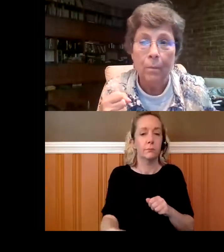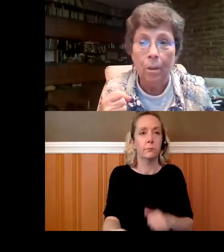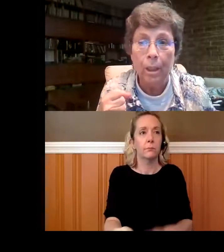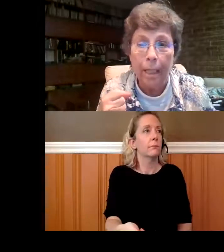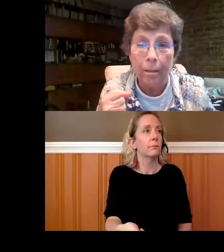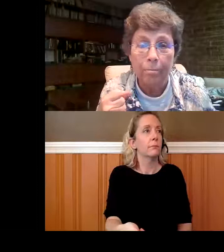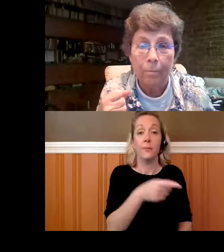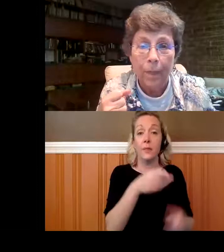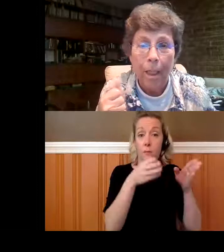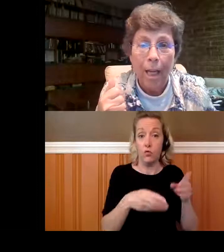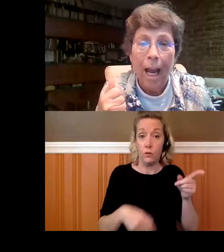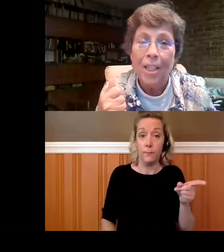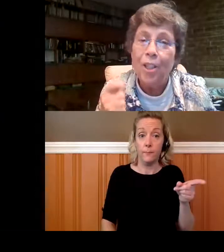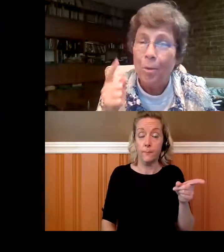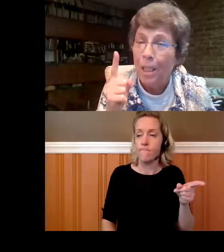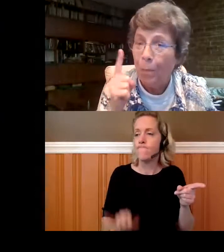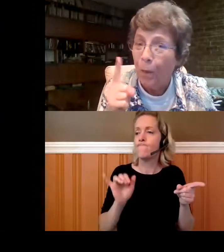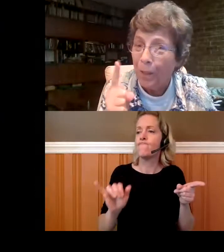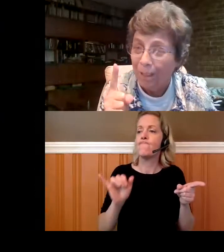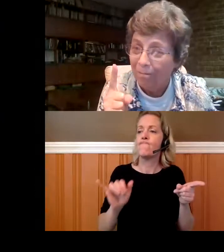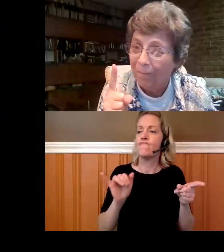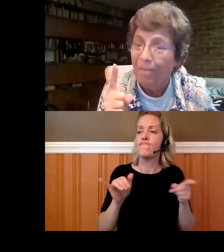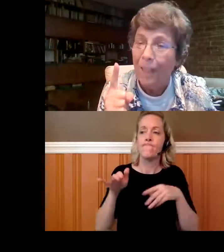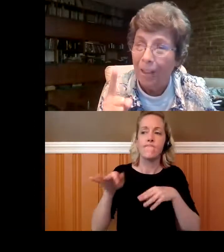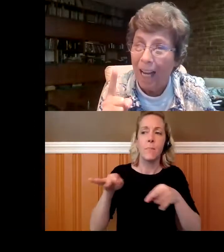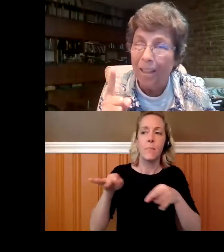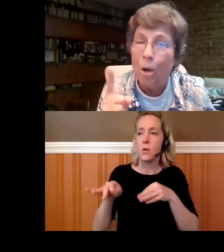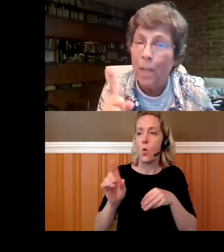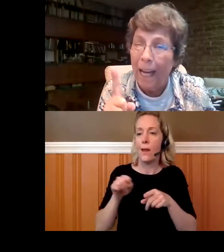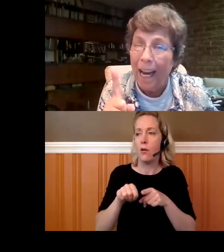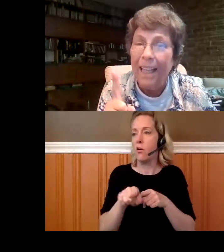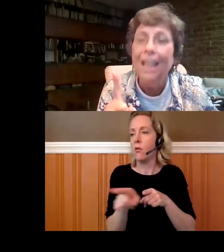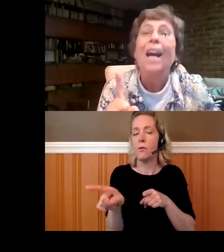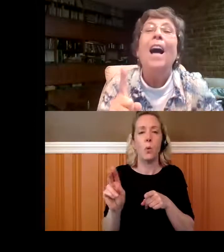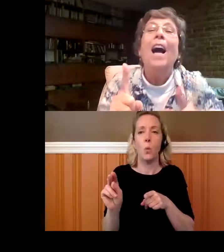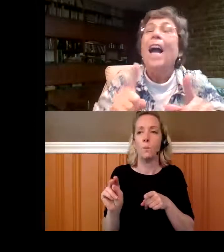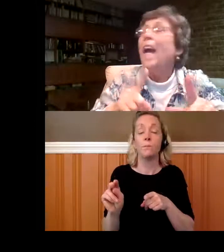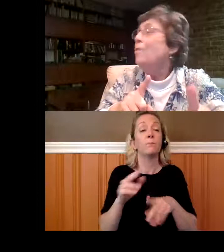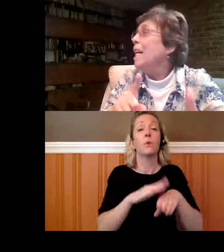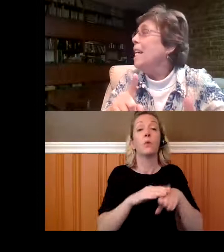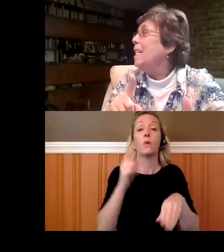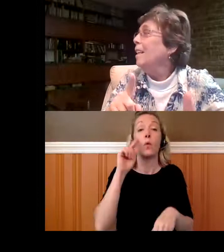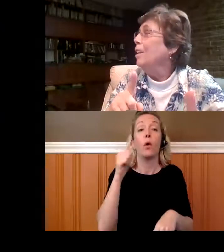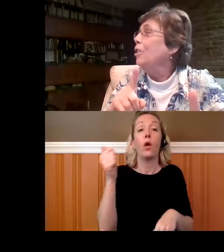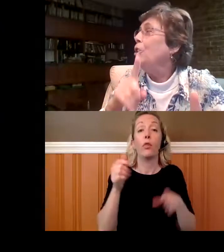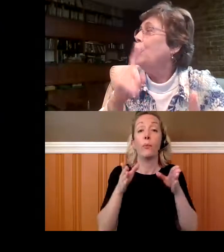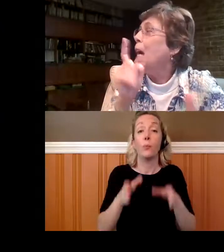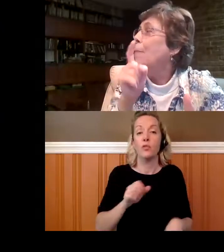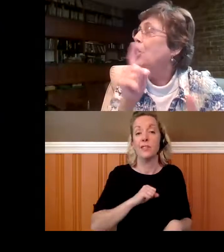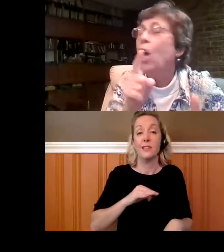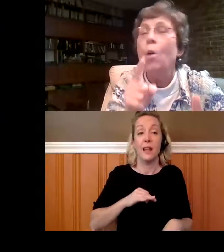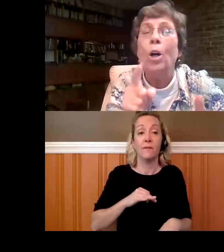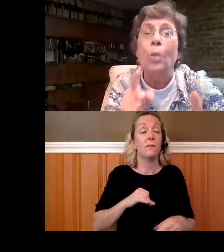this person figured out, okay, Henry, could you come and show her where the raisins are? And so